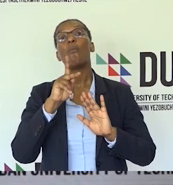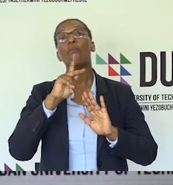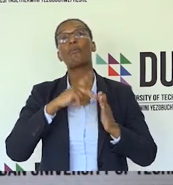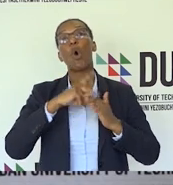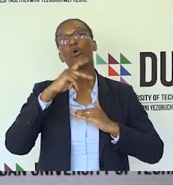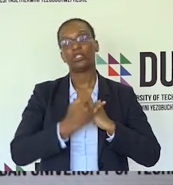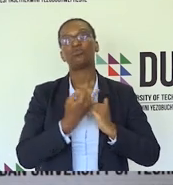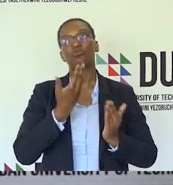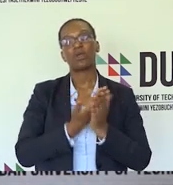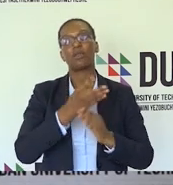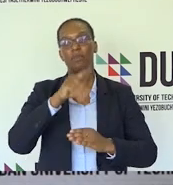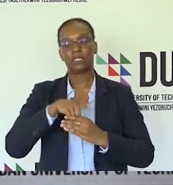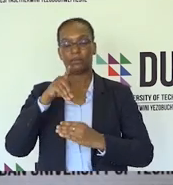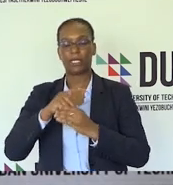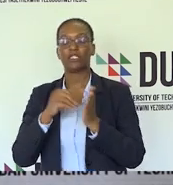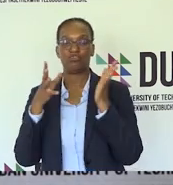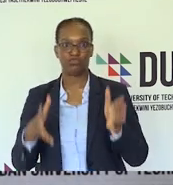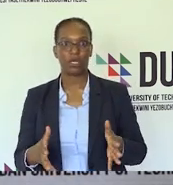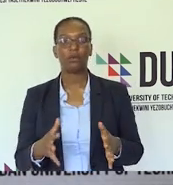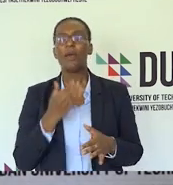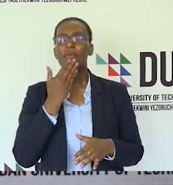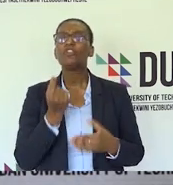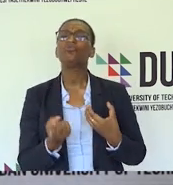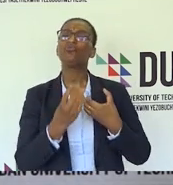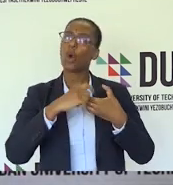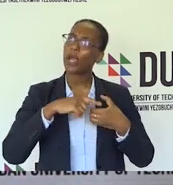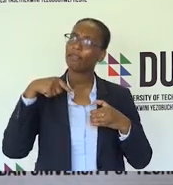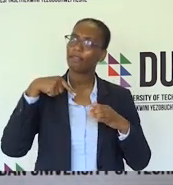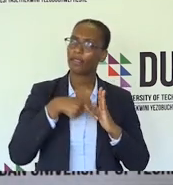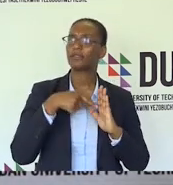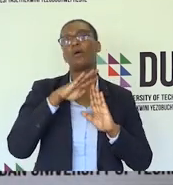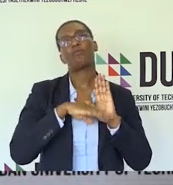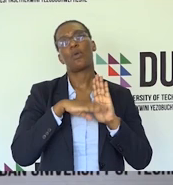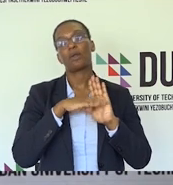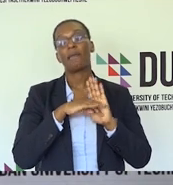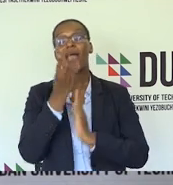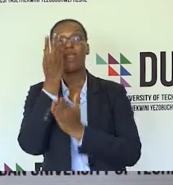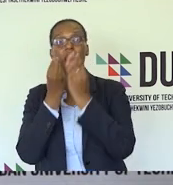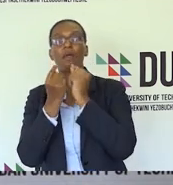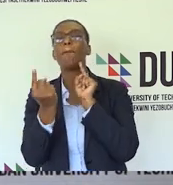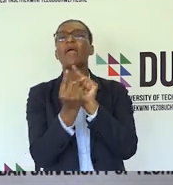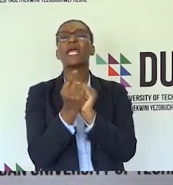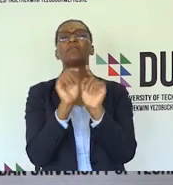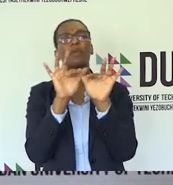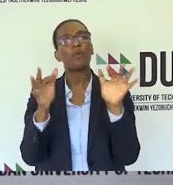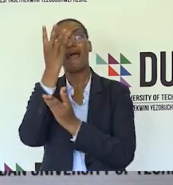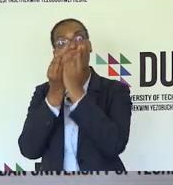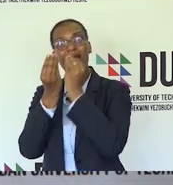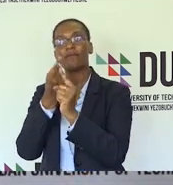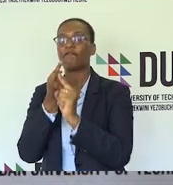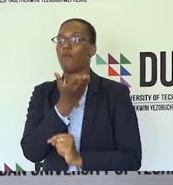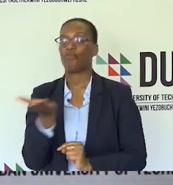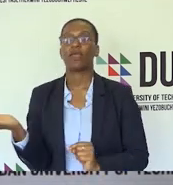may participate. Join these programs, meet new people, and learn from them. So many of our